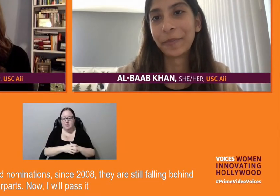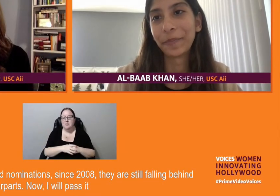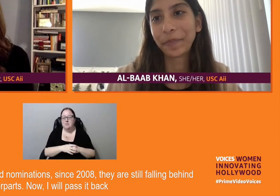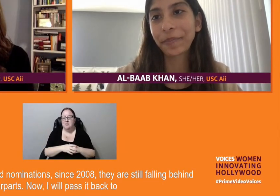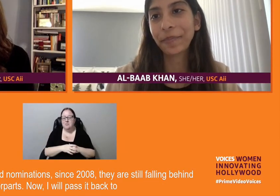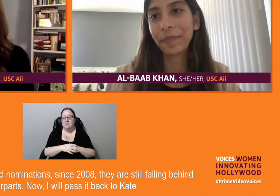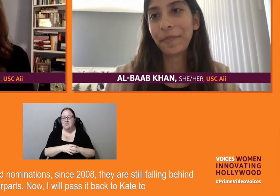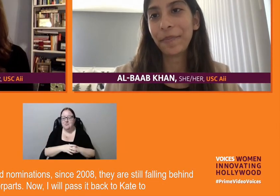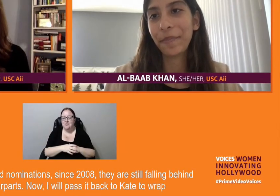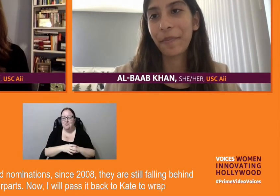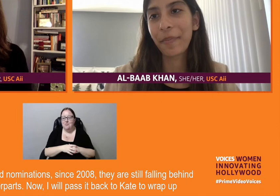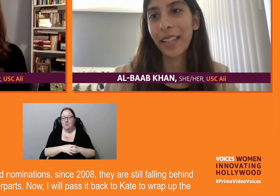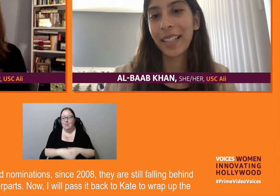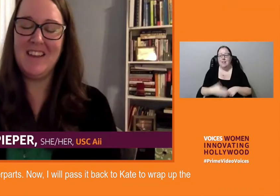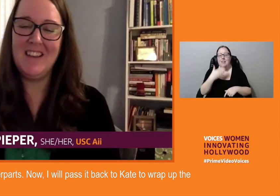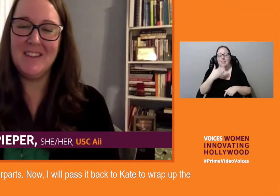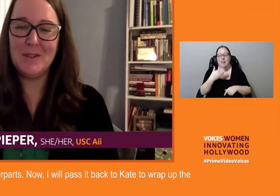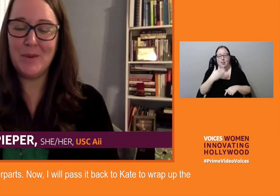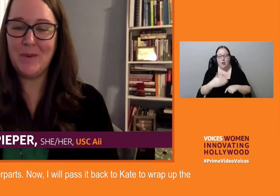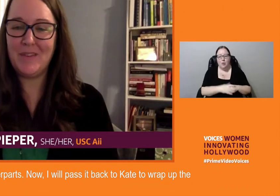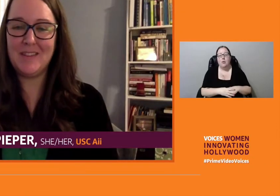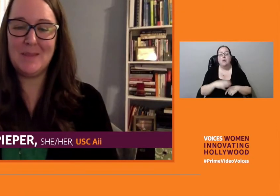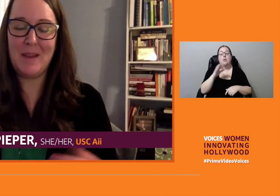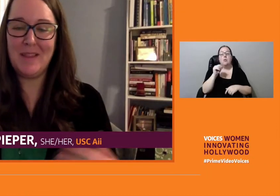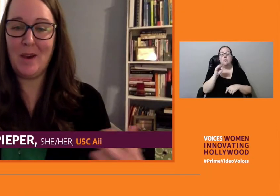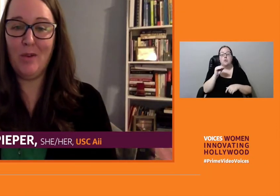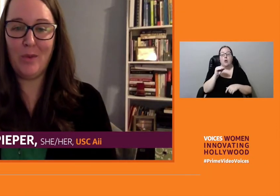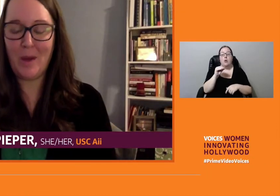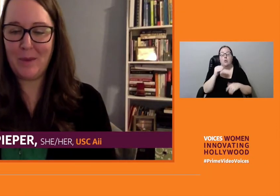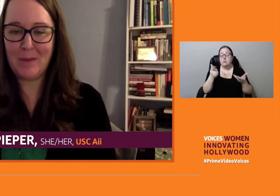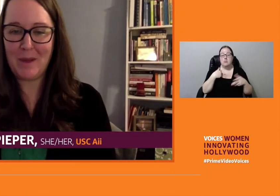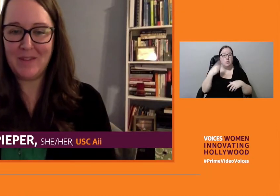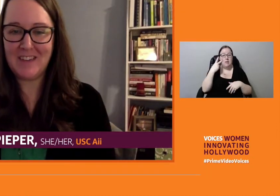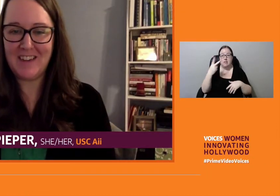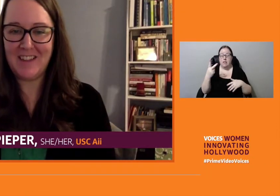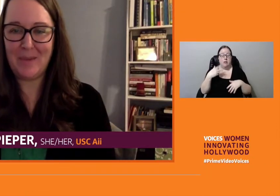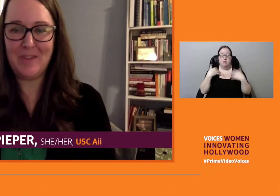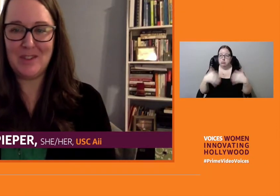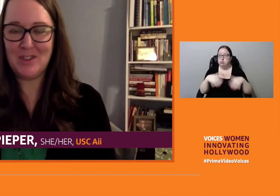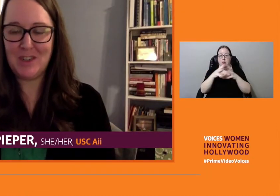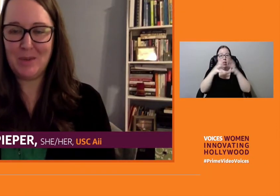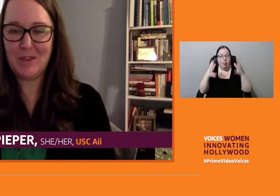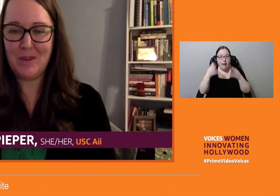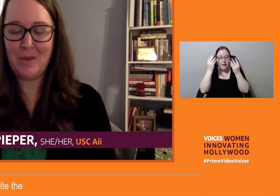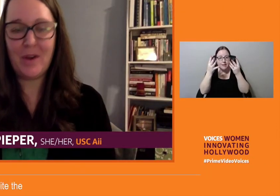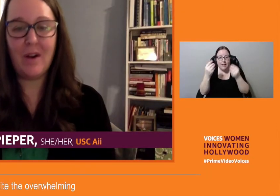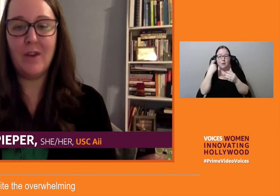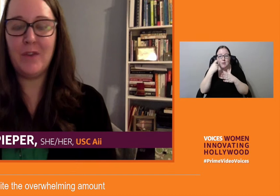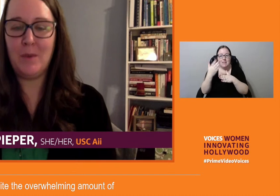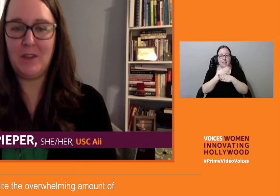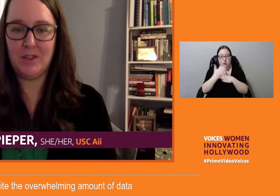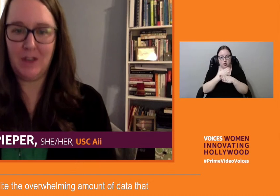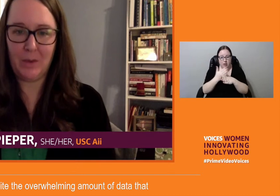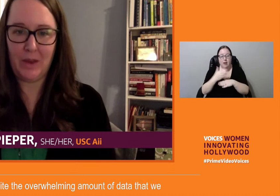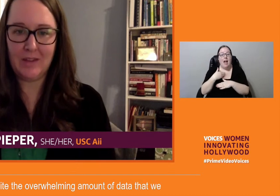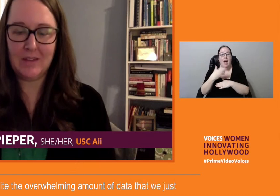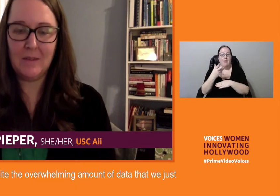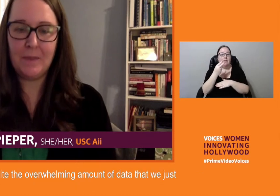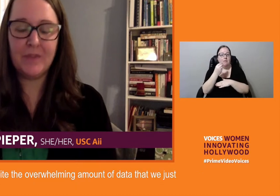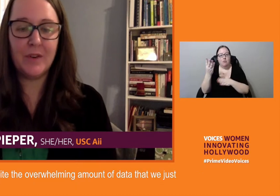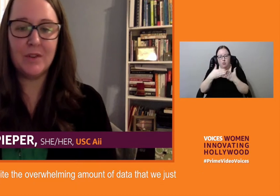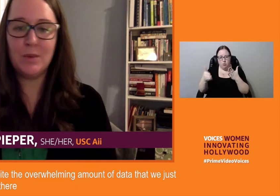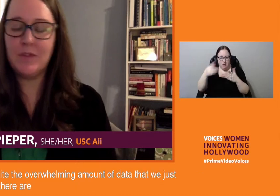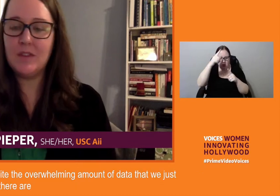findings. Thanks, Altap. So despite the overwhelming amount of data that we've just shared with you, there are a few major